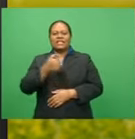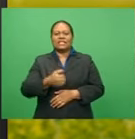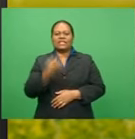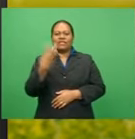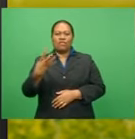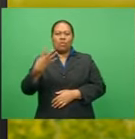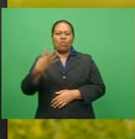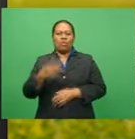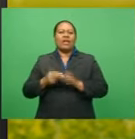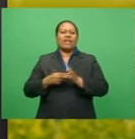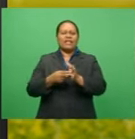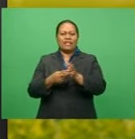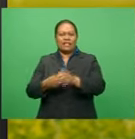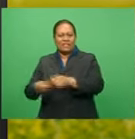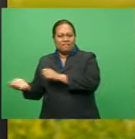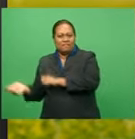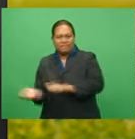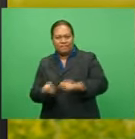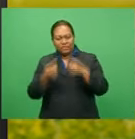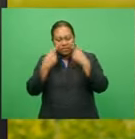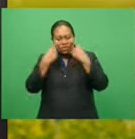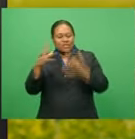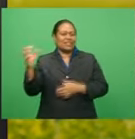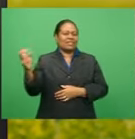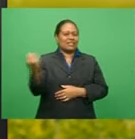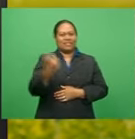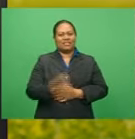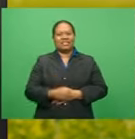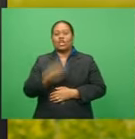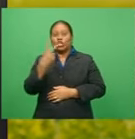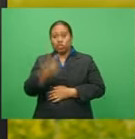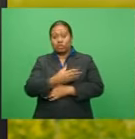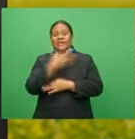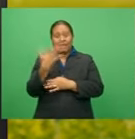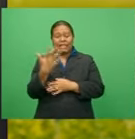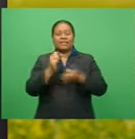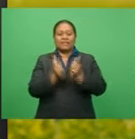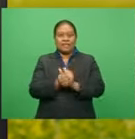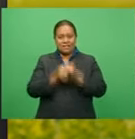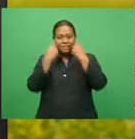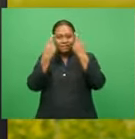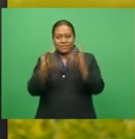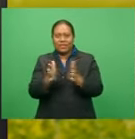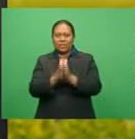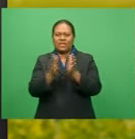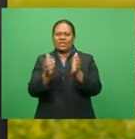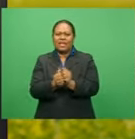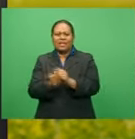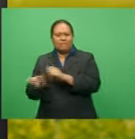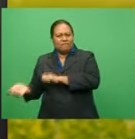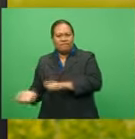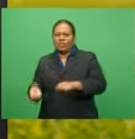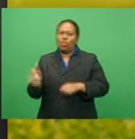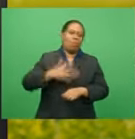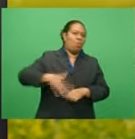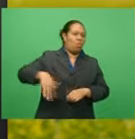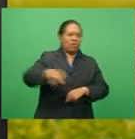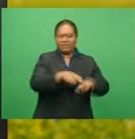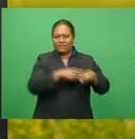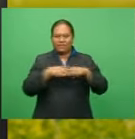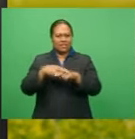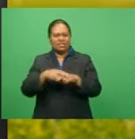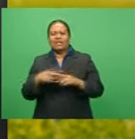Open Golf Championship has been hailed a success. The two-day event, which was held over the weekend, saw golfers from around the country